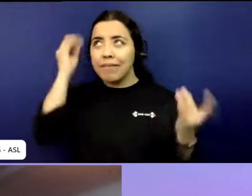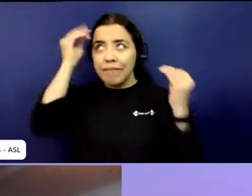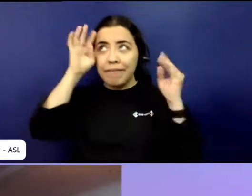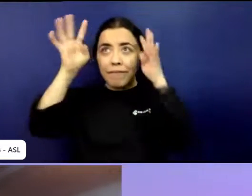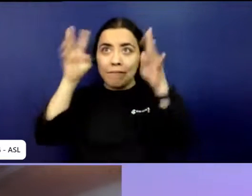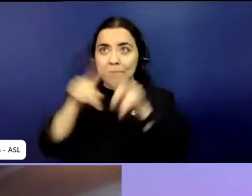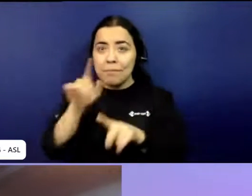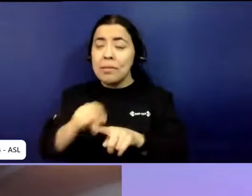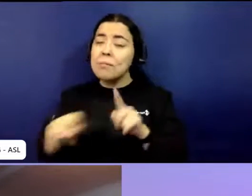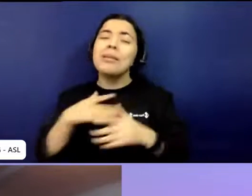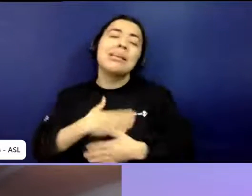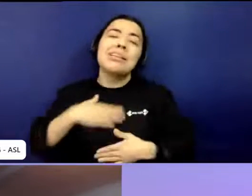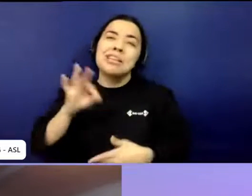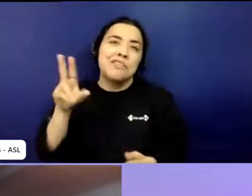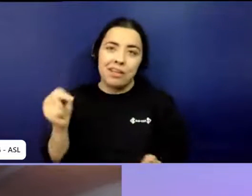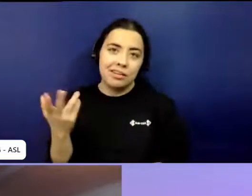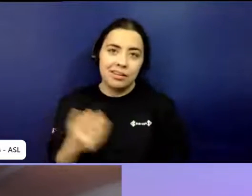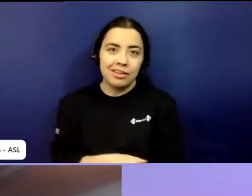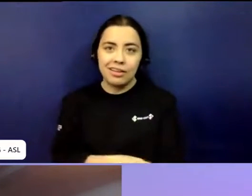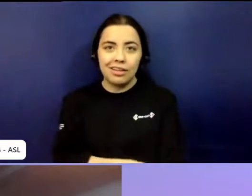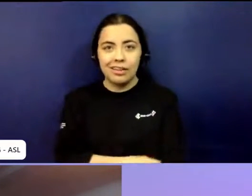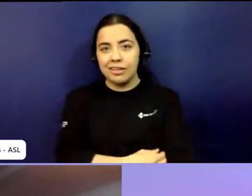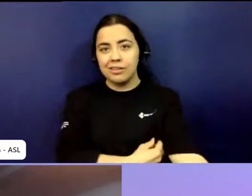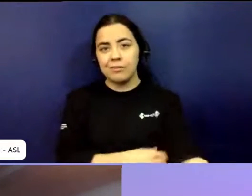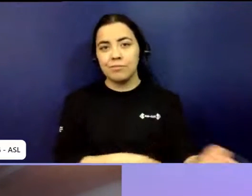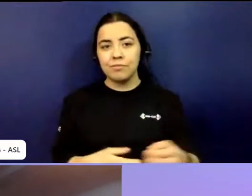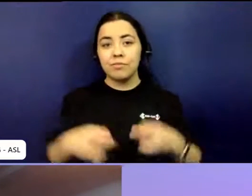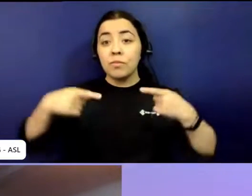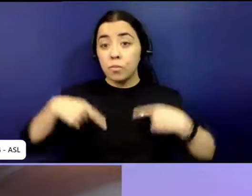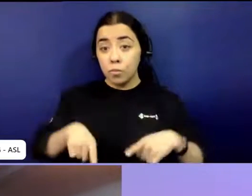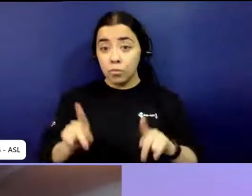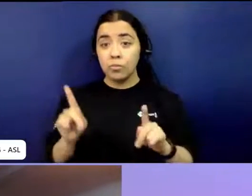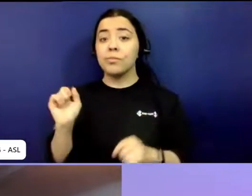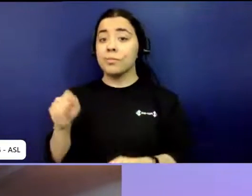lot of fun. So while